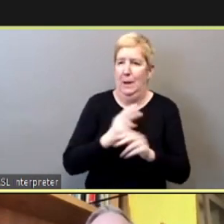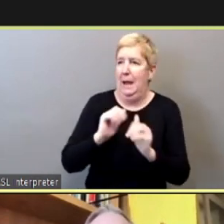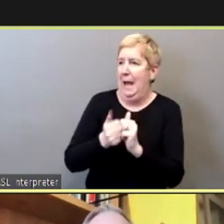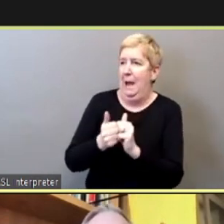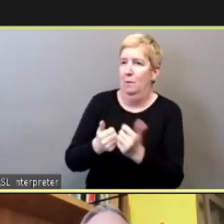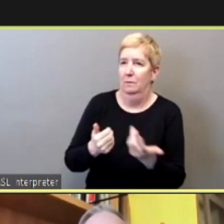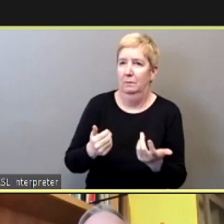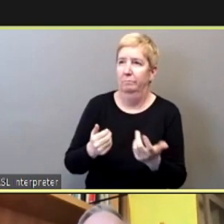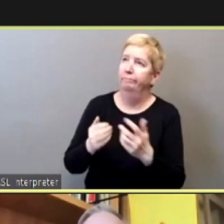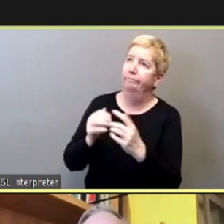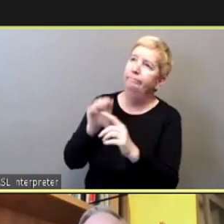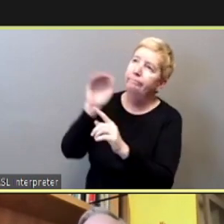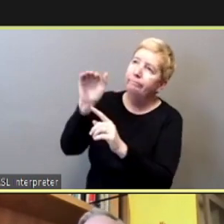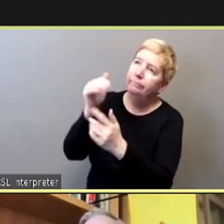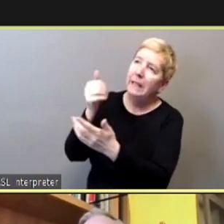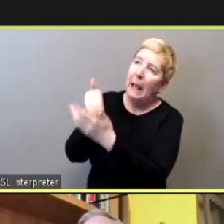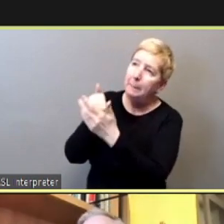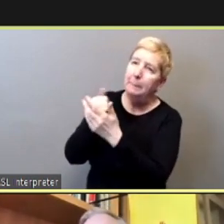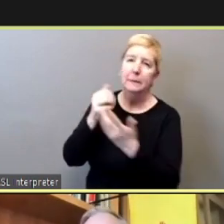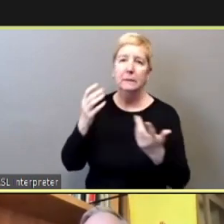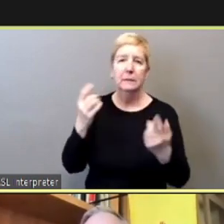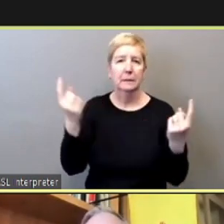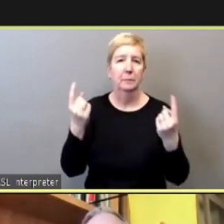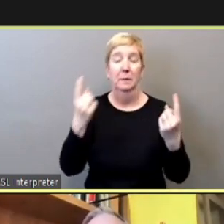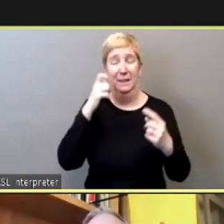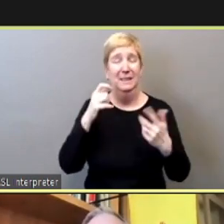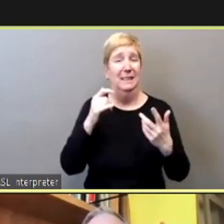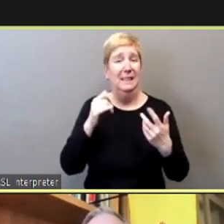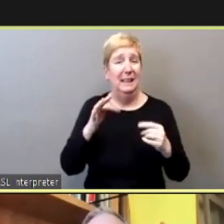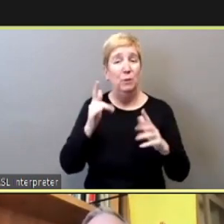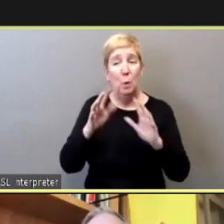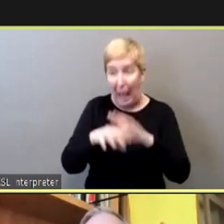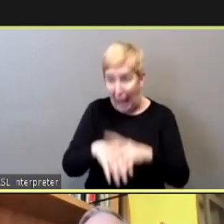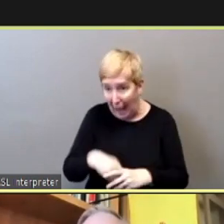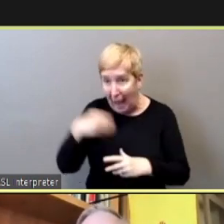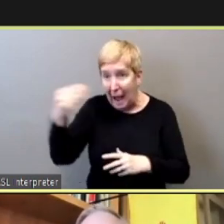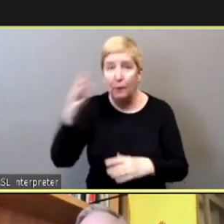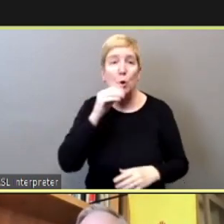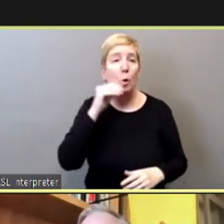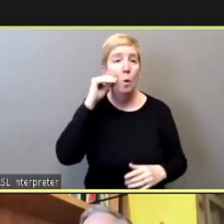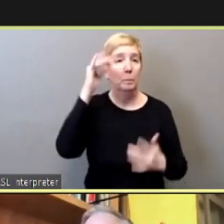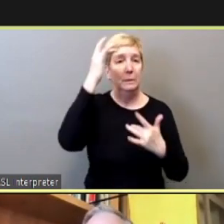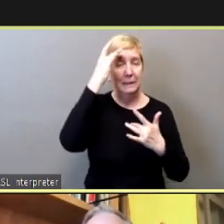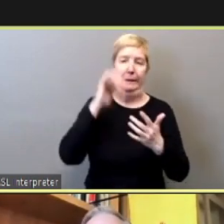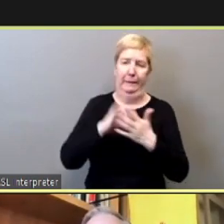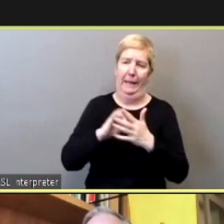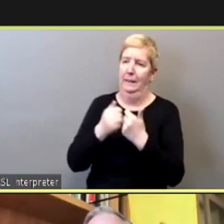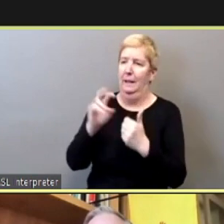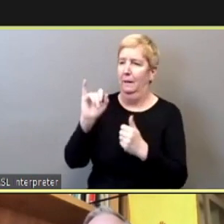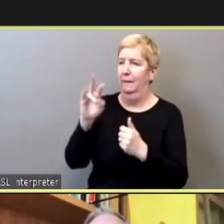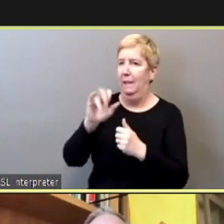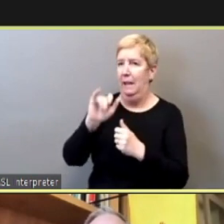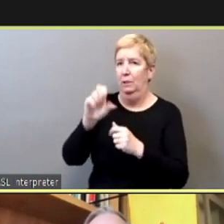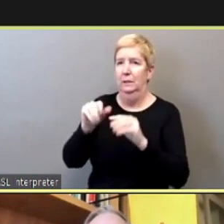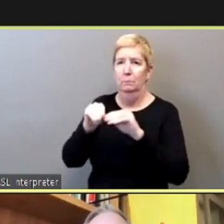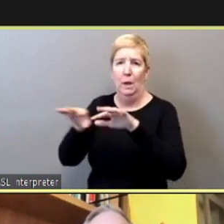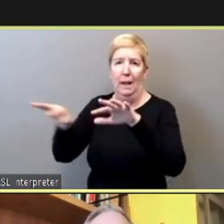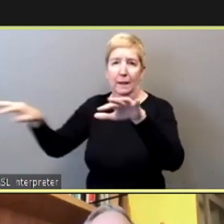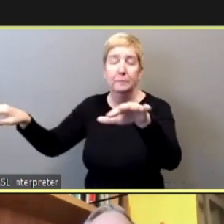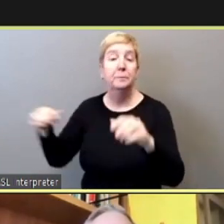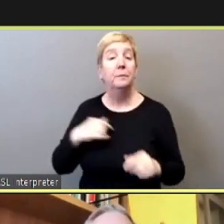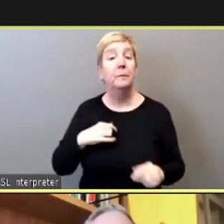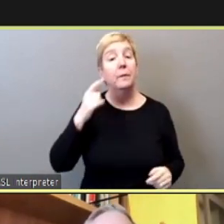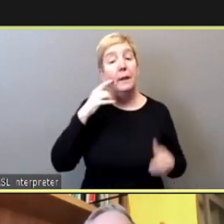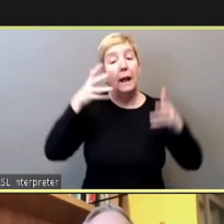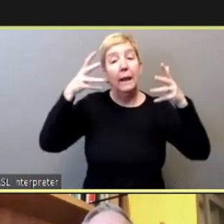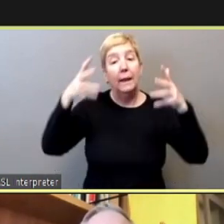you need because that's how the virus is spread. And we probably have at least 6 months ahead of us